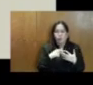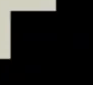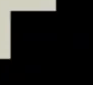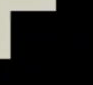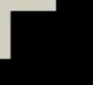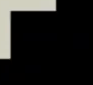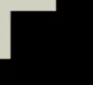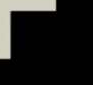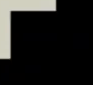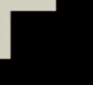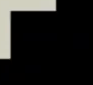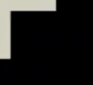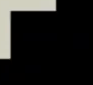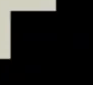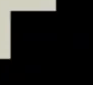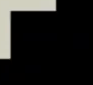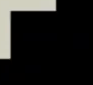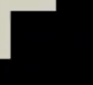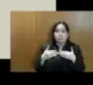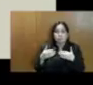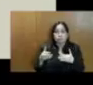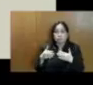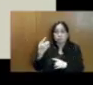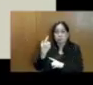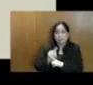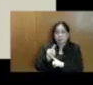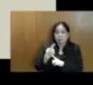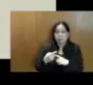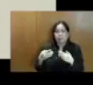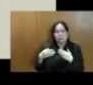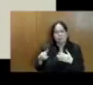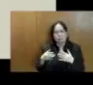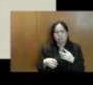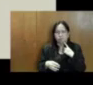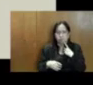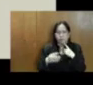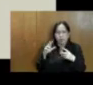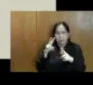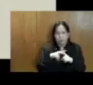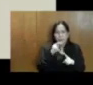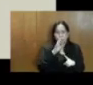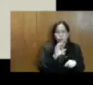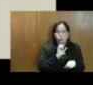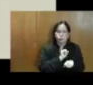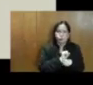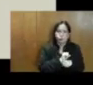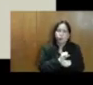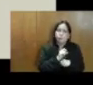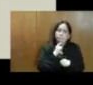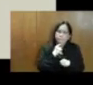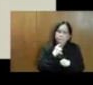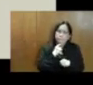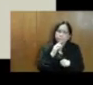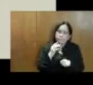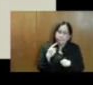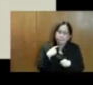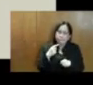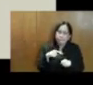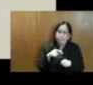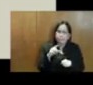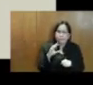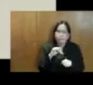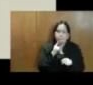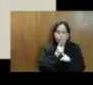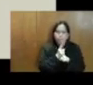are only there for a few months and they have to find a different job. So we're going to provide new evidence on this by looking at how long